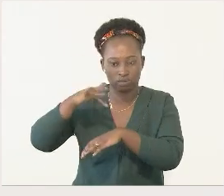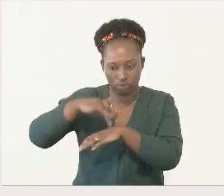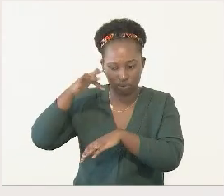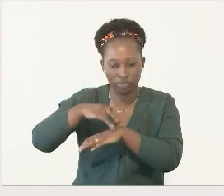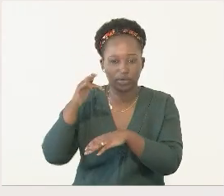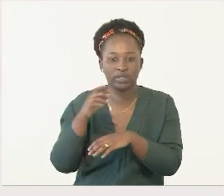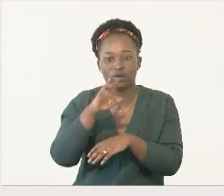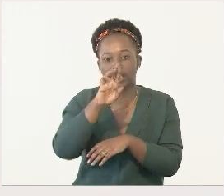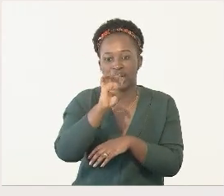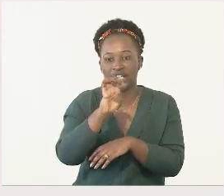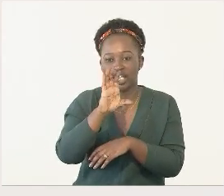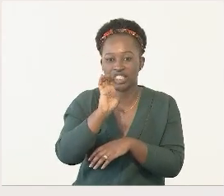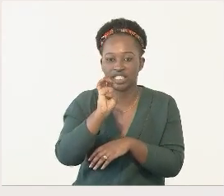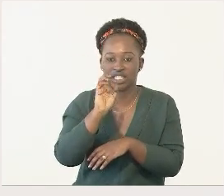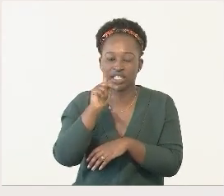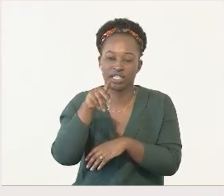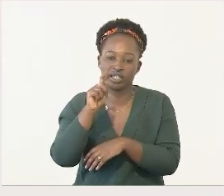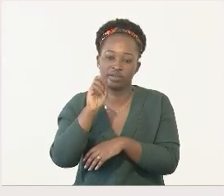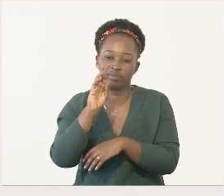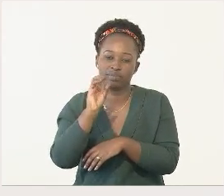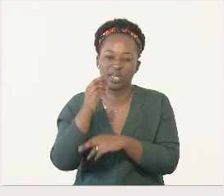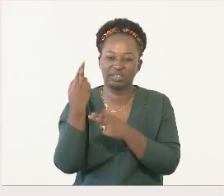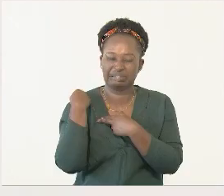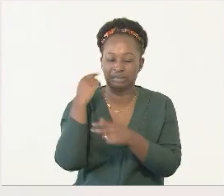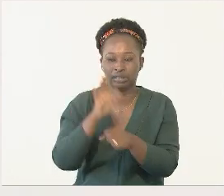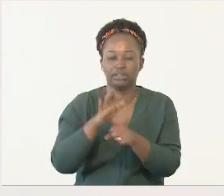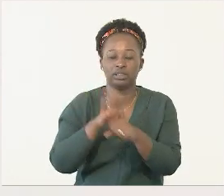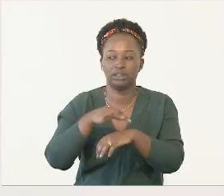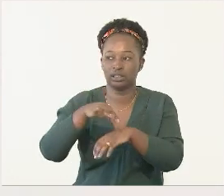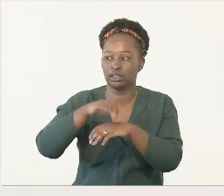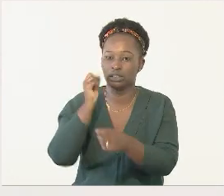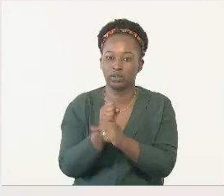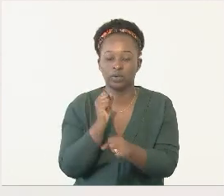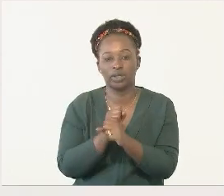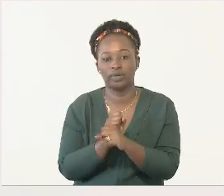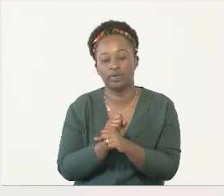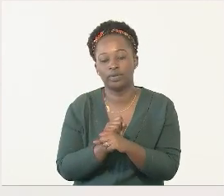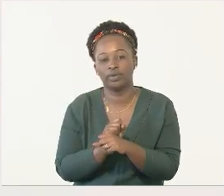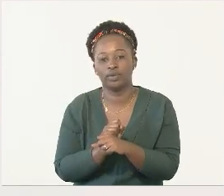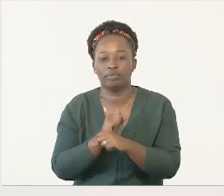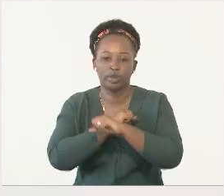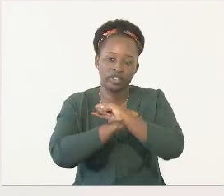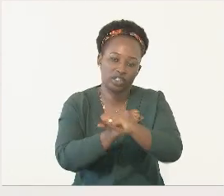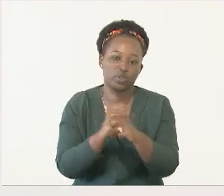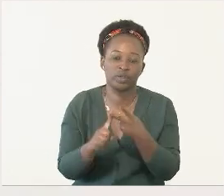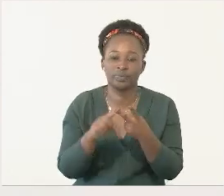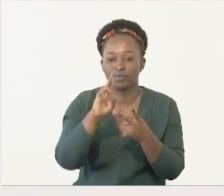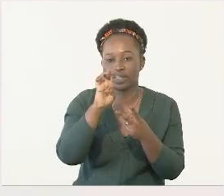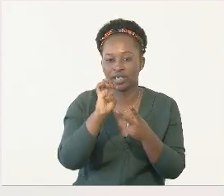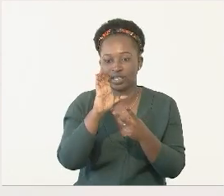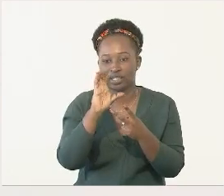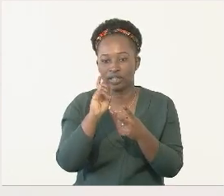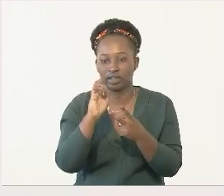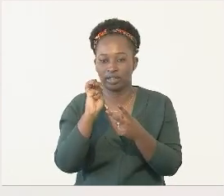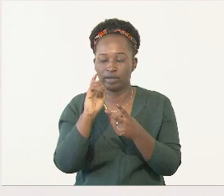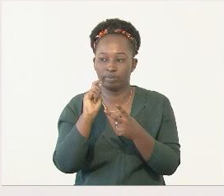also it also acts as, there are very many functions played by the skin. We say the reception, protection, and as well as regulating